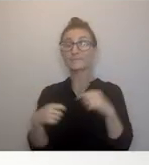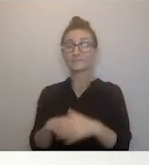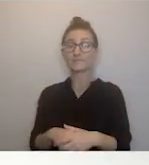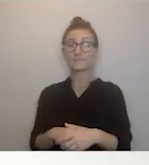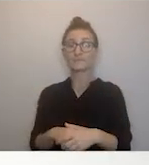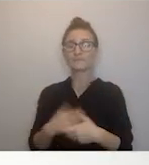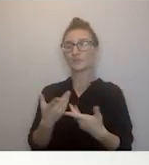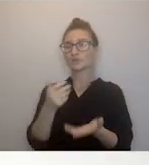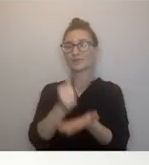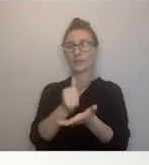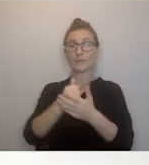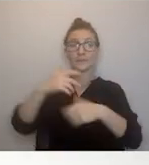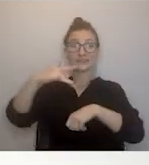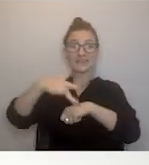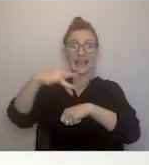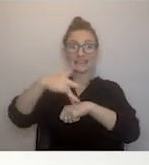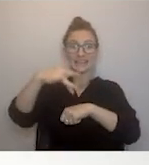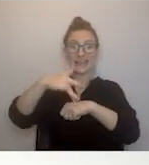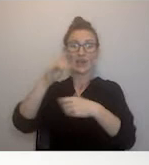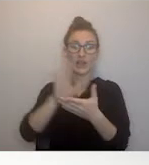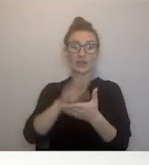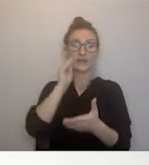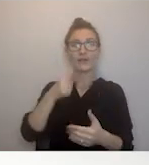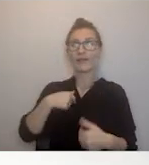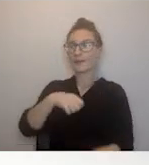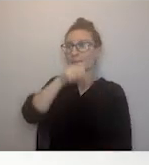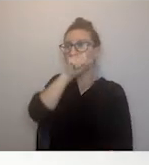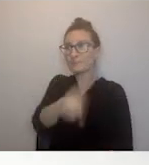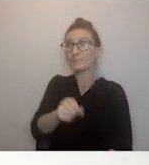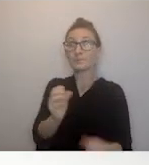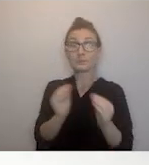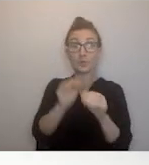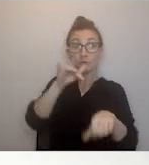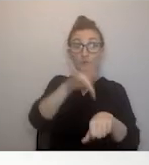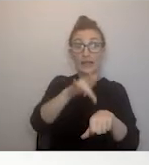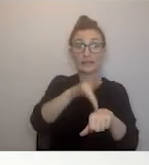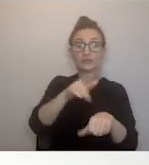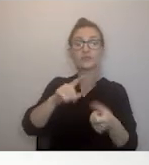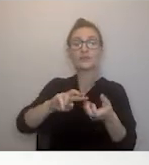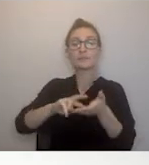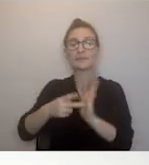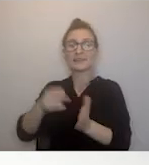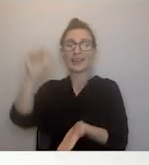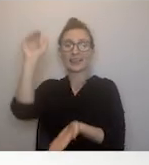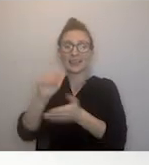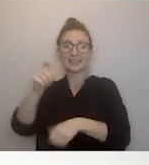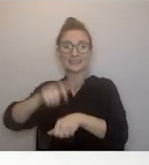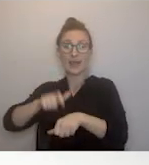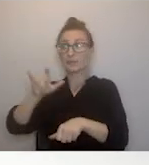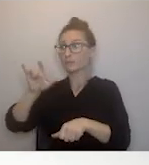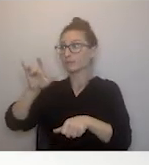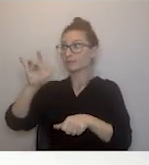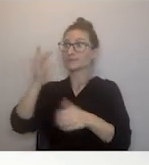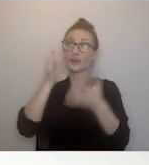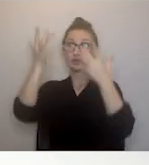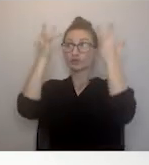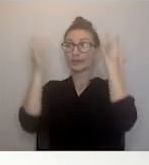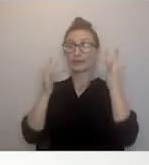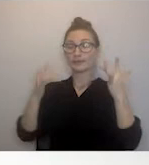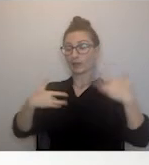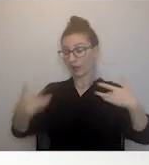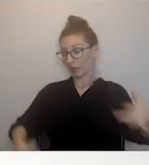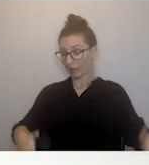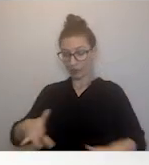for expression and to make anything more tactile. I love tactile learning. I love to touch things, because the more that we're touching things, it means the less time you're